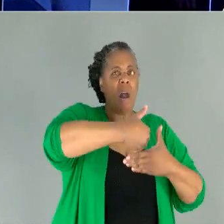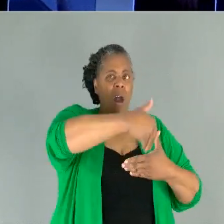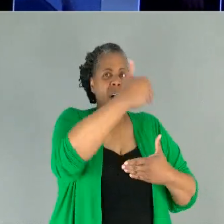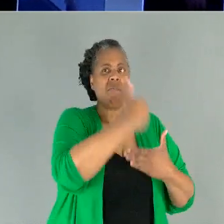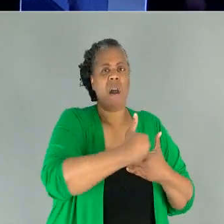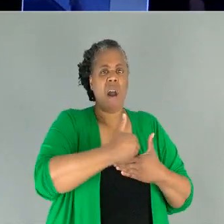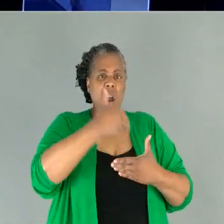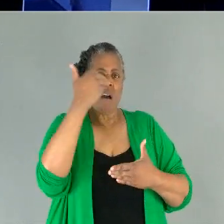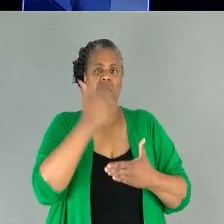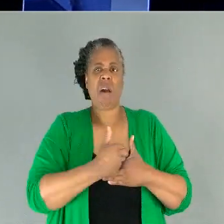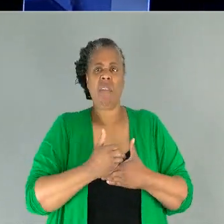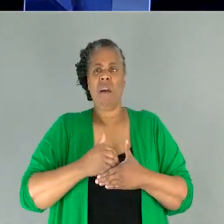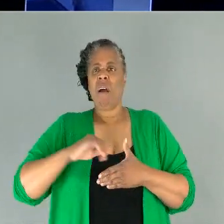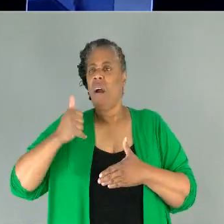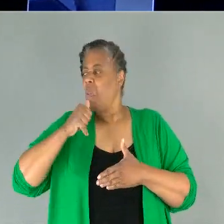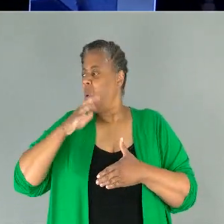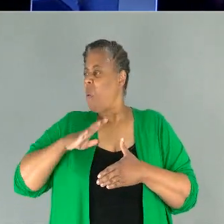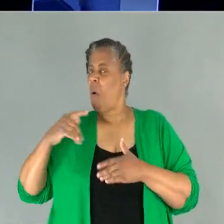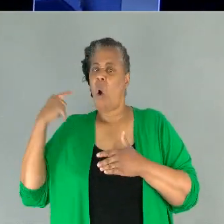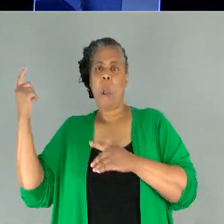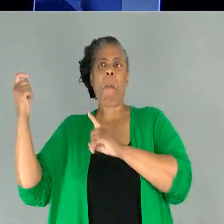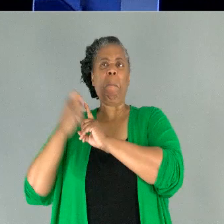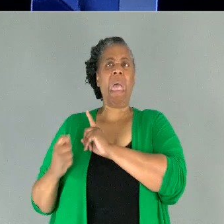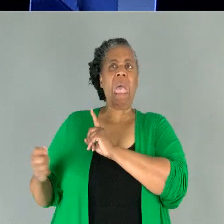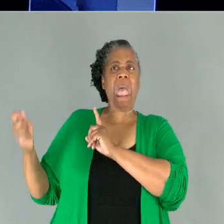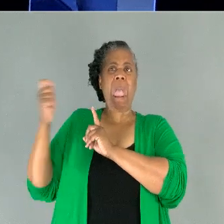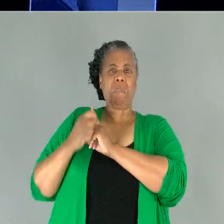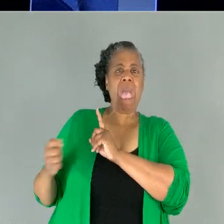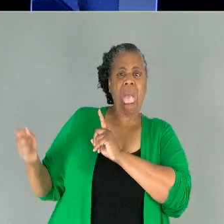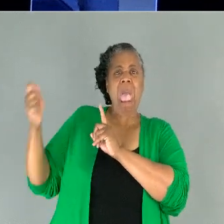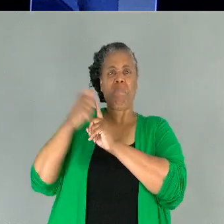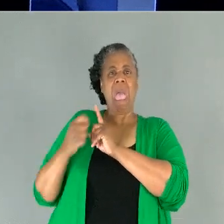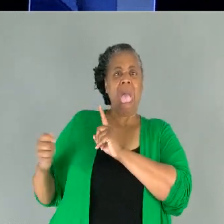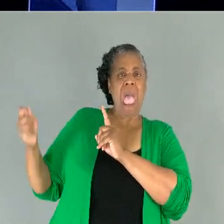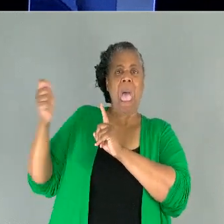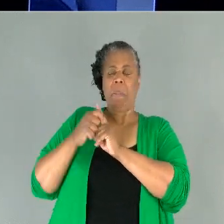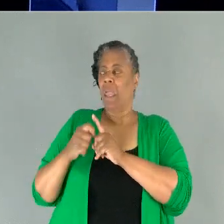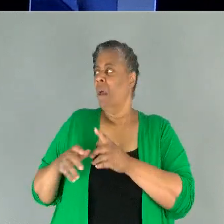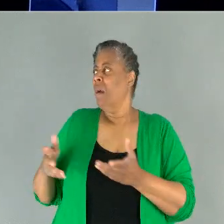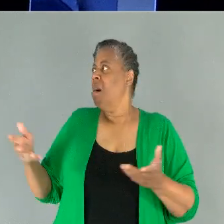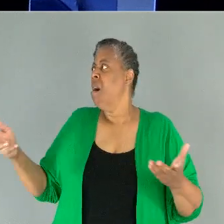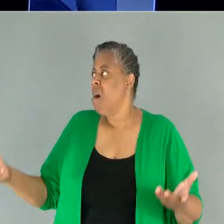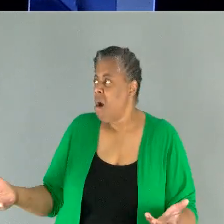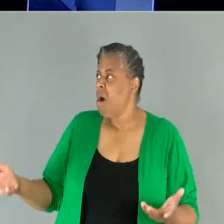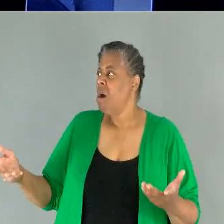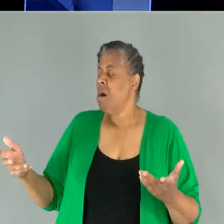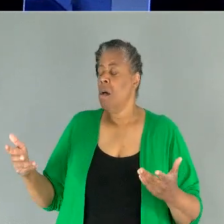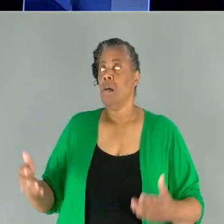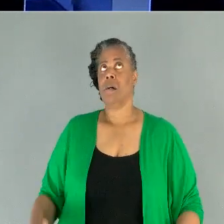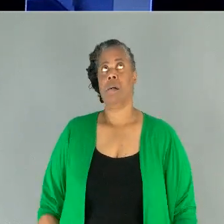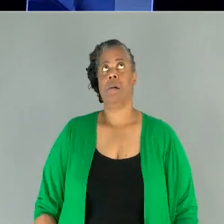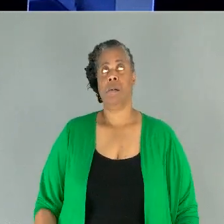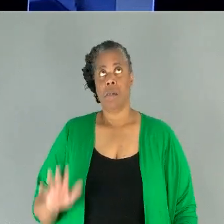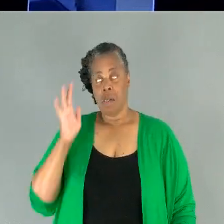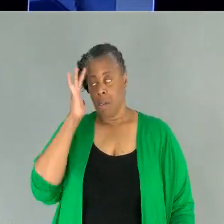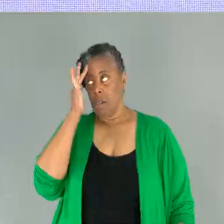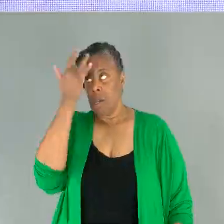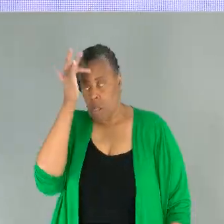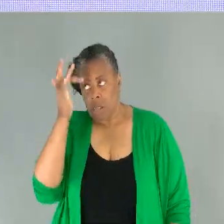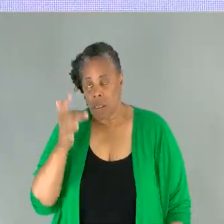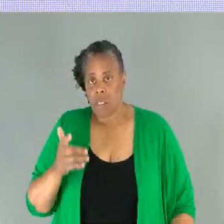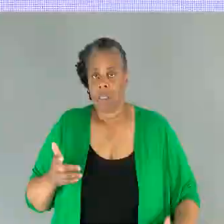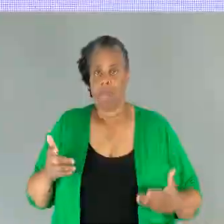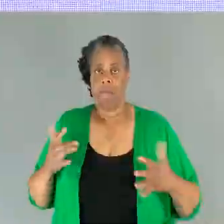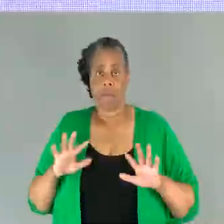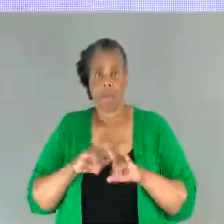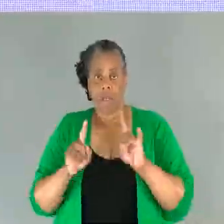of this other woman that was irritating her and getting on her last nerve, I want you to